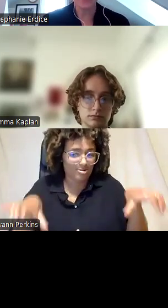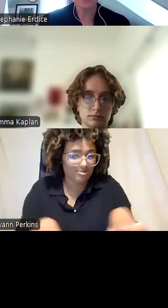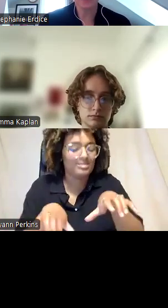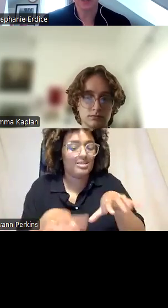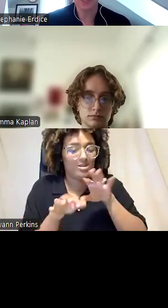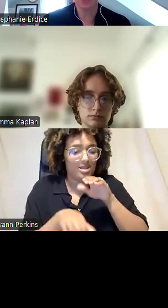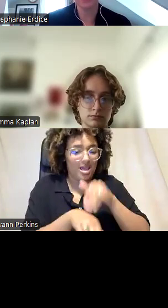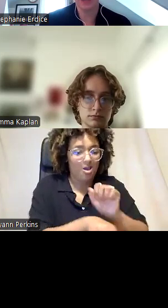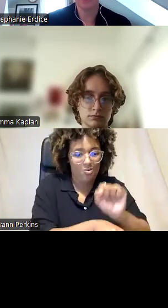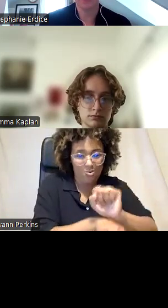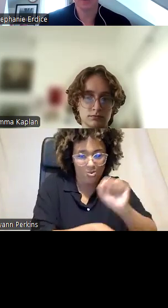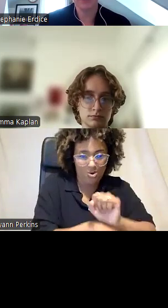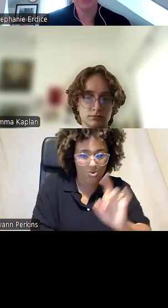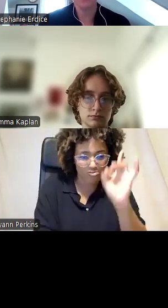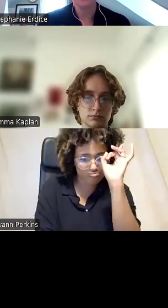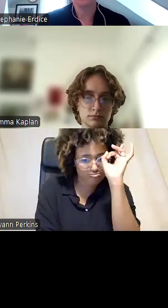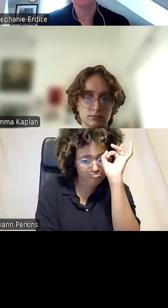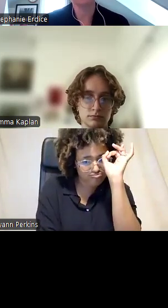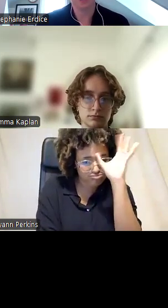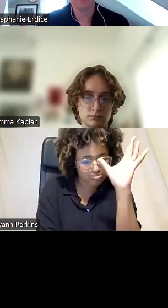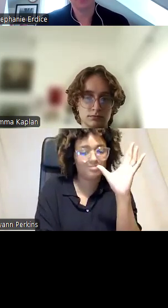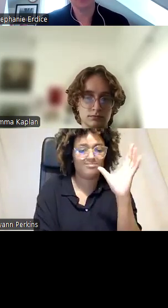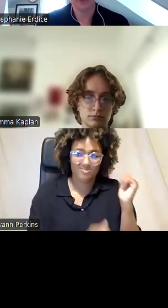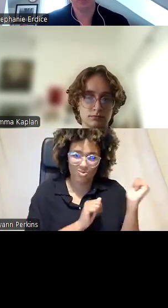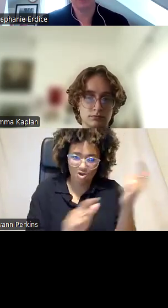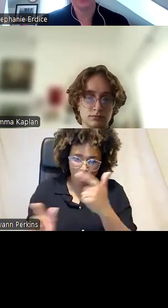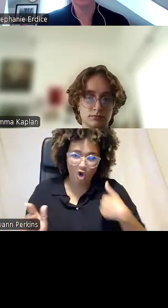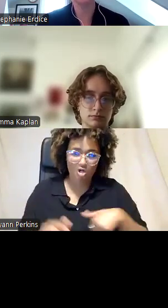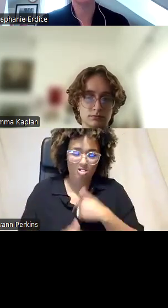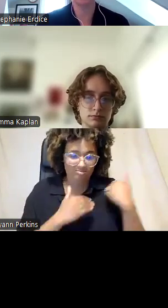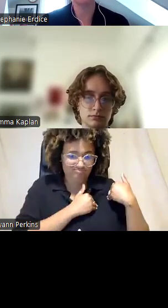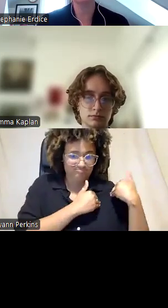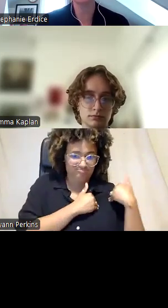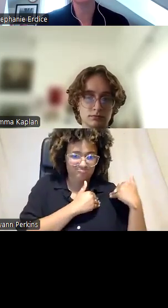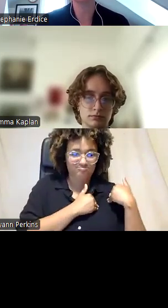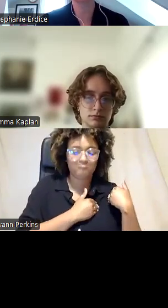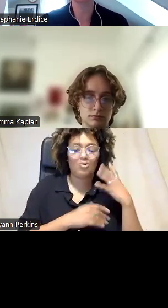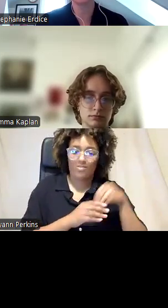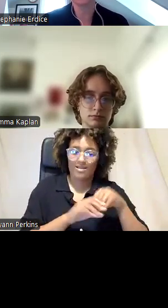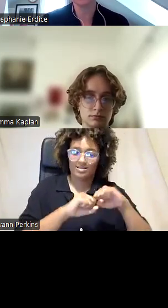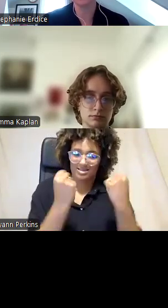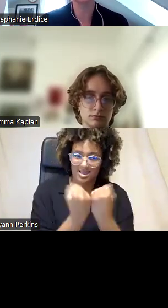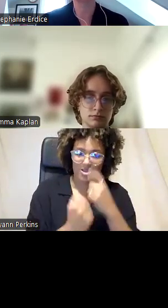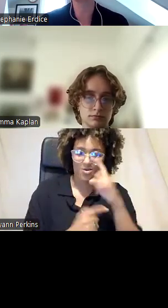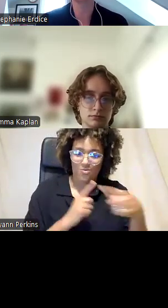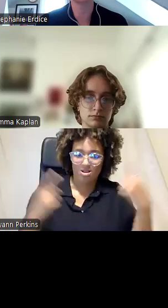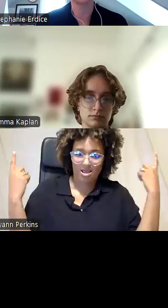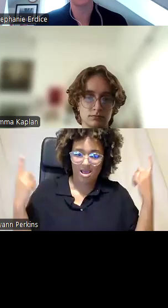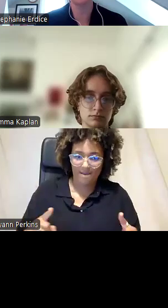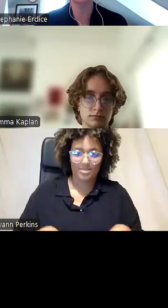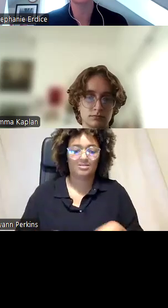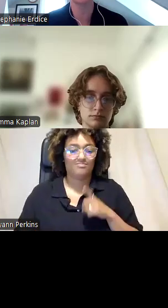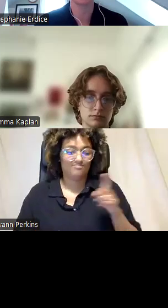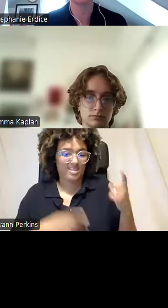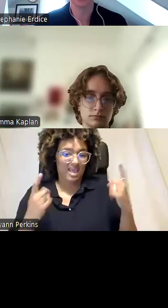you can find this study in our SAVAT library and on our SAVAT training website. So I want to say the researchers that did this weren't sexual